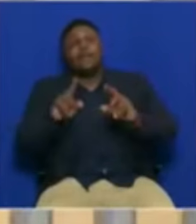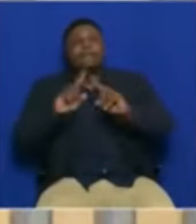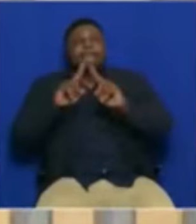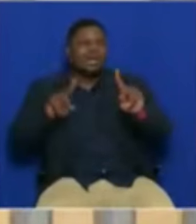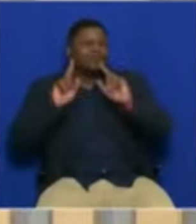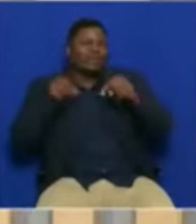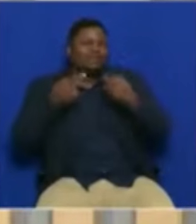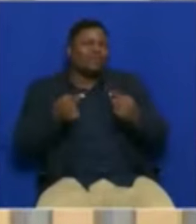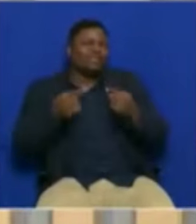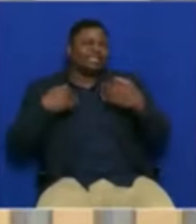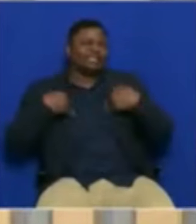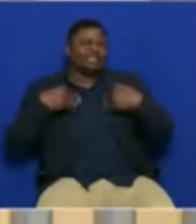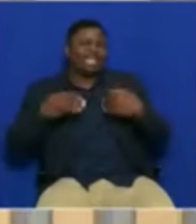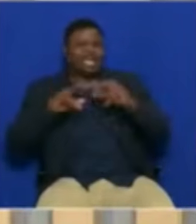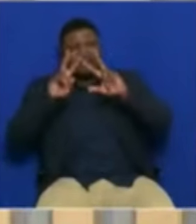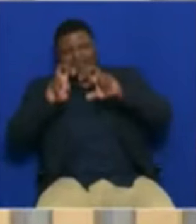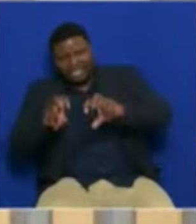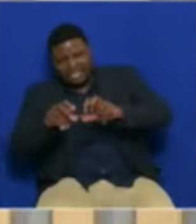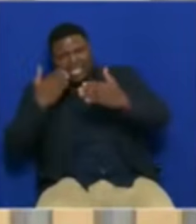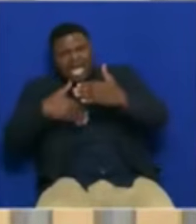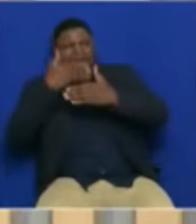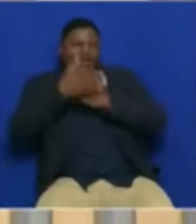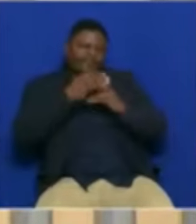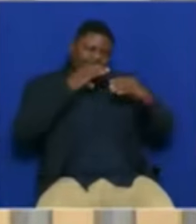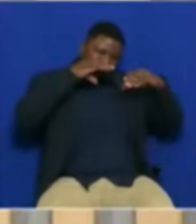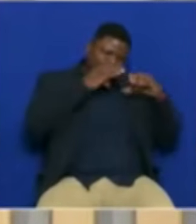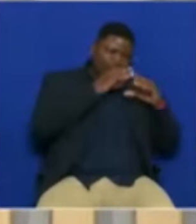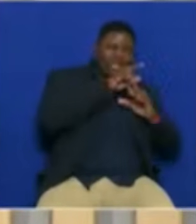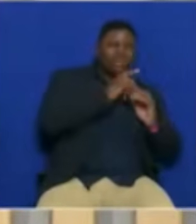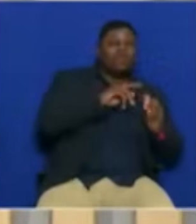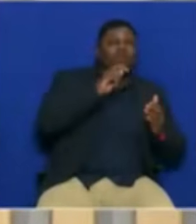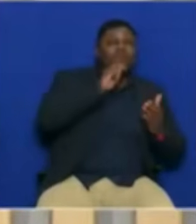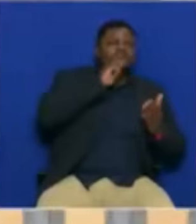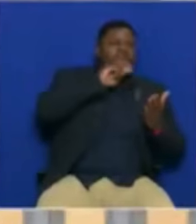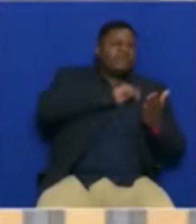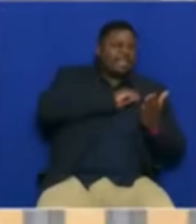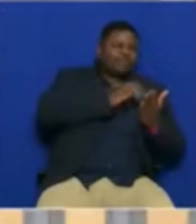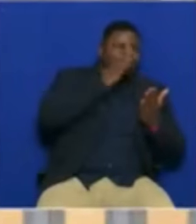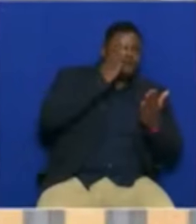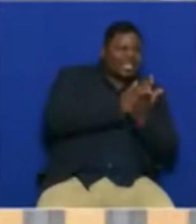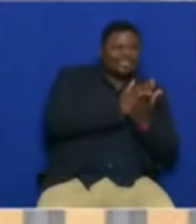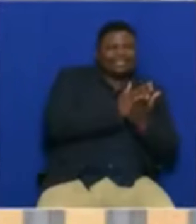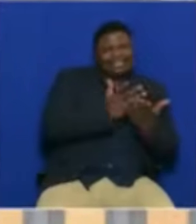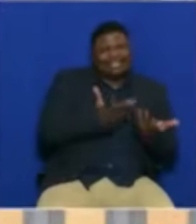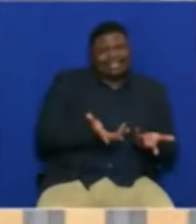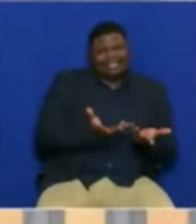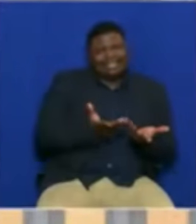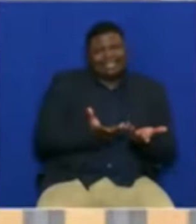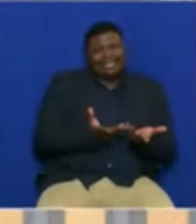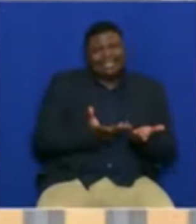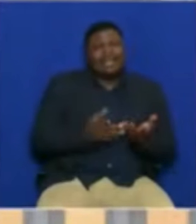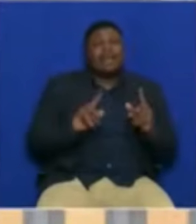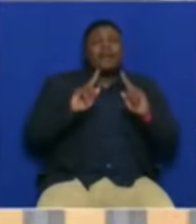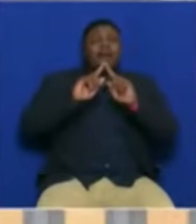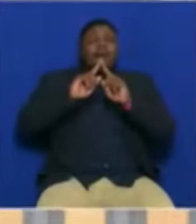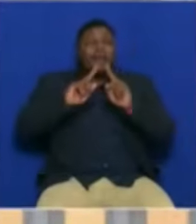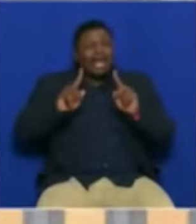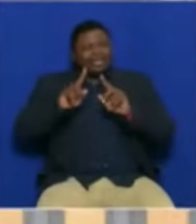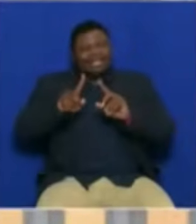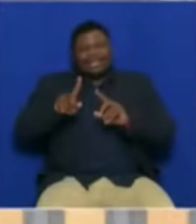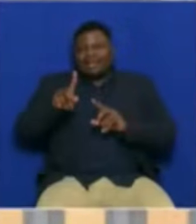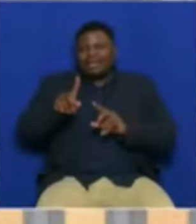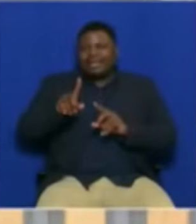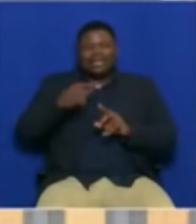Commissioner, maybe it's the way I'm explaining it. I've asked you several times, surely you would have understood by now and you would have come up with a